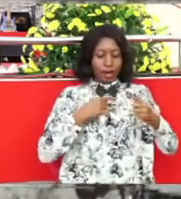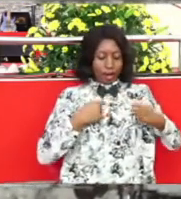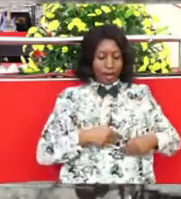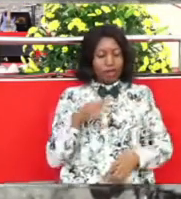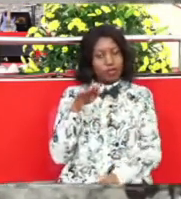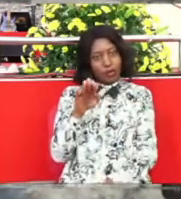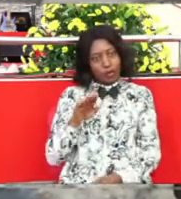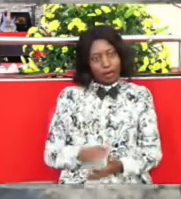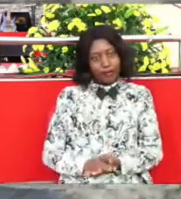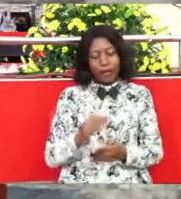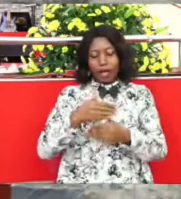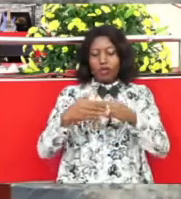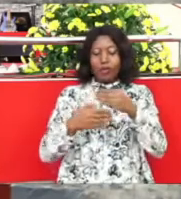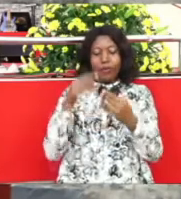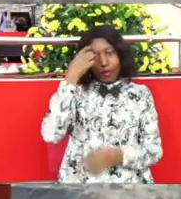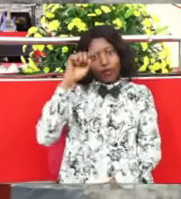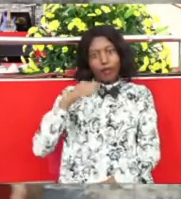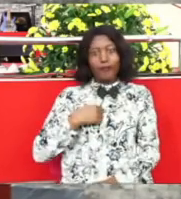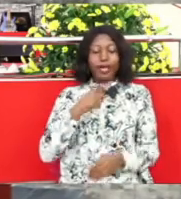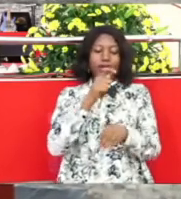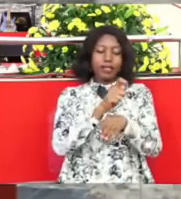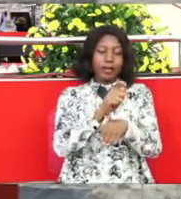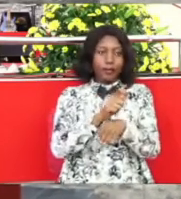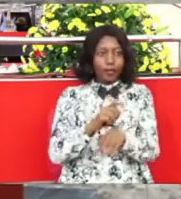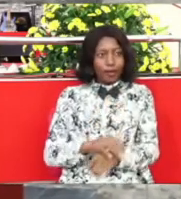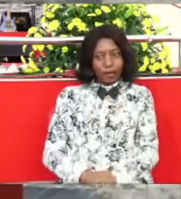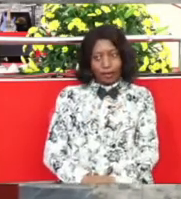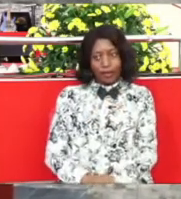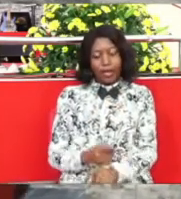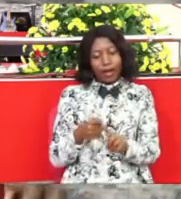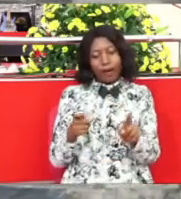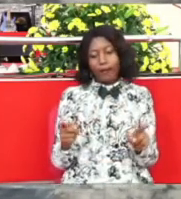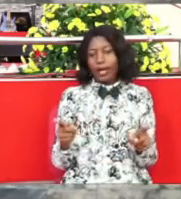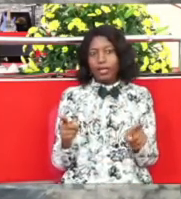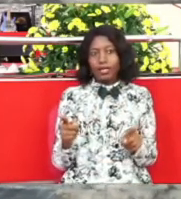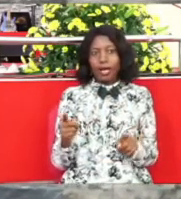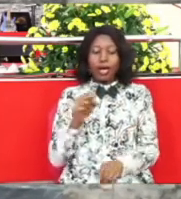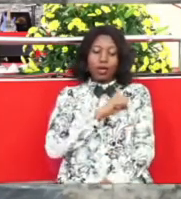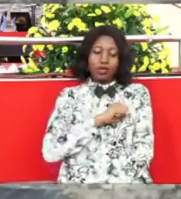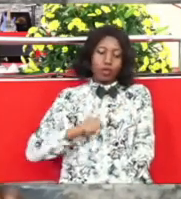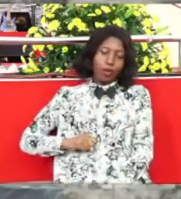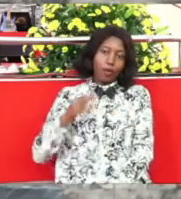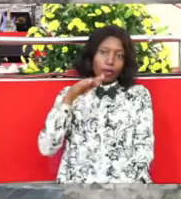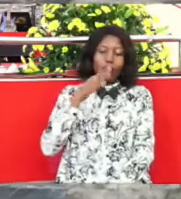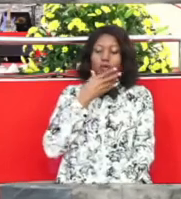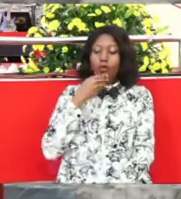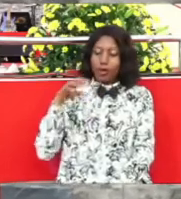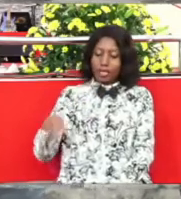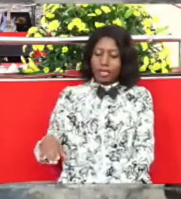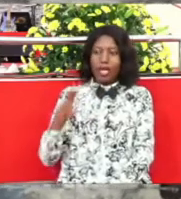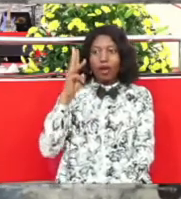ninaipenda. To build for me a temple. Kunijengea hekalu. But Solomon your son will do it. Lakini Sulemani mwana